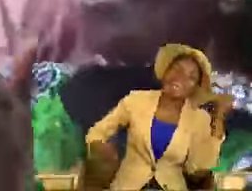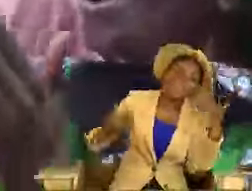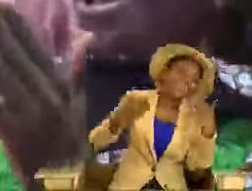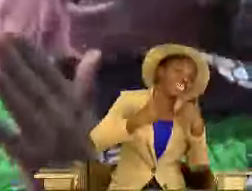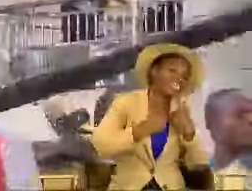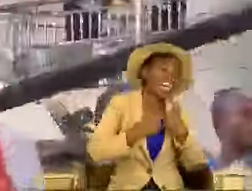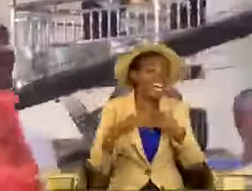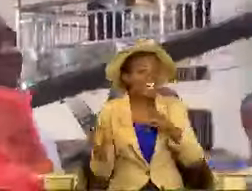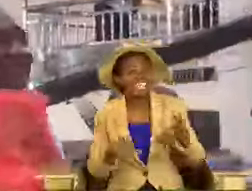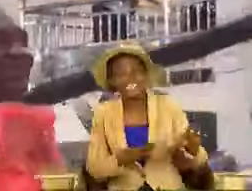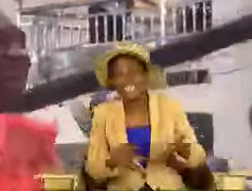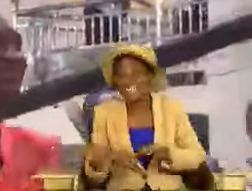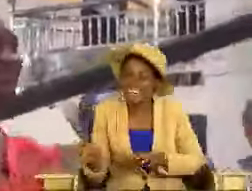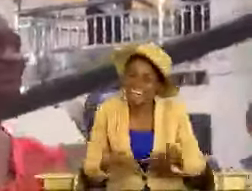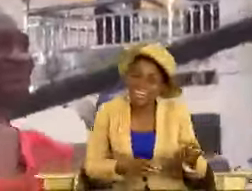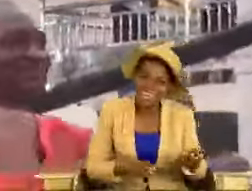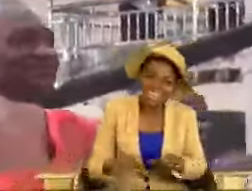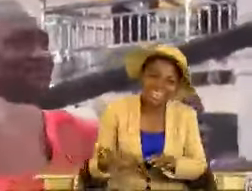the